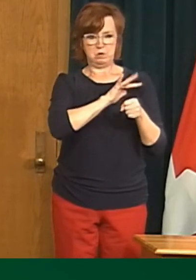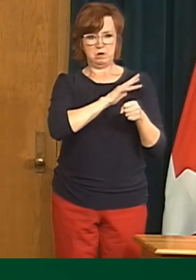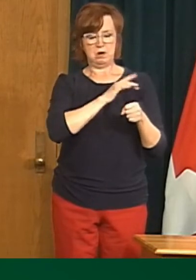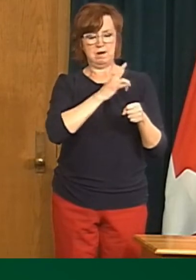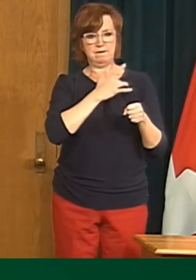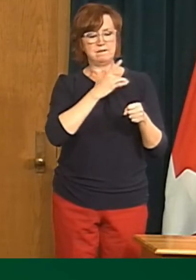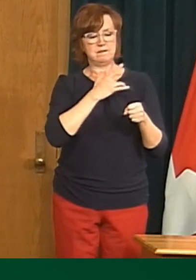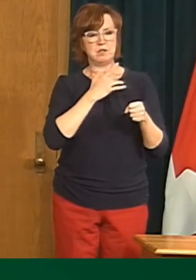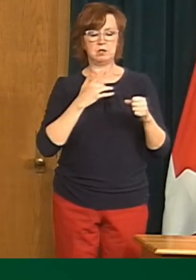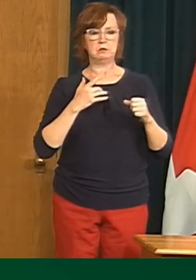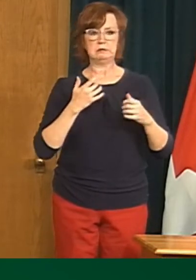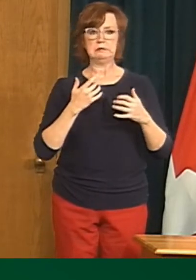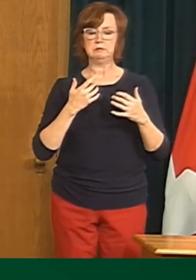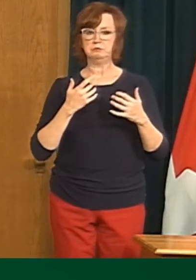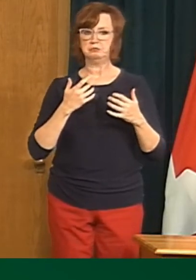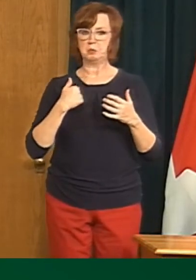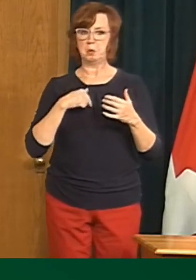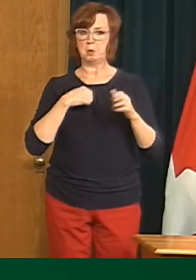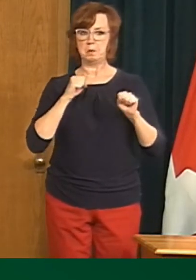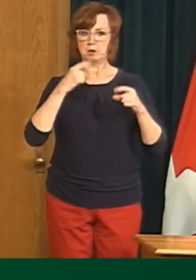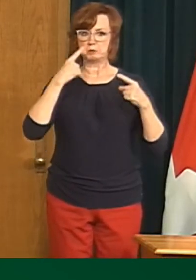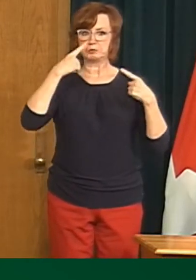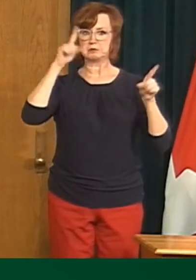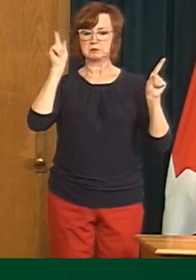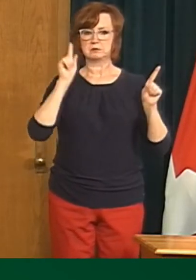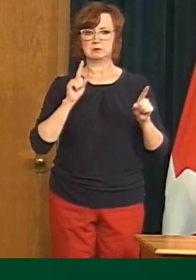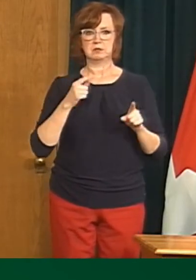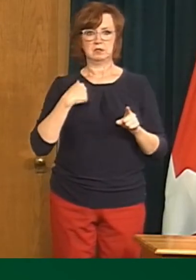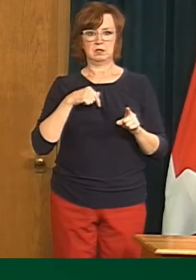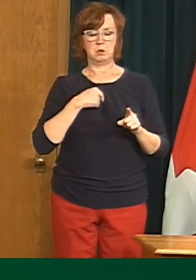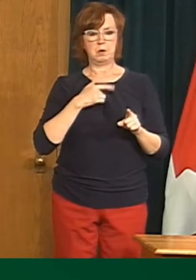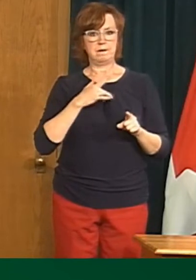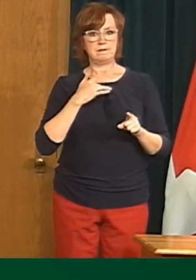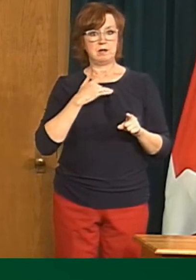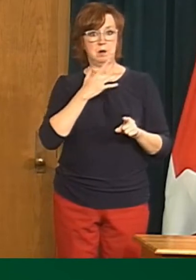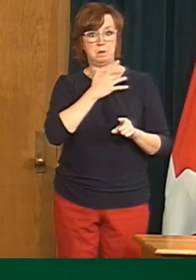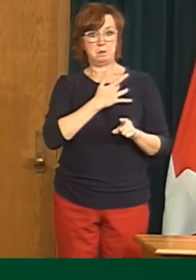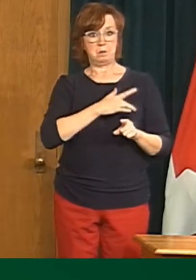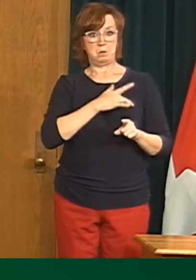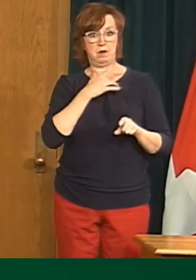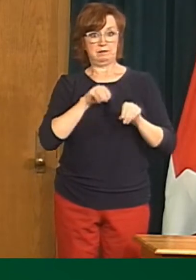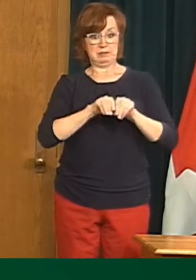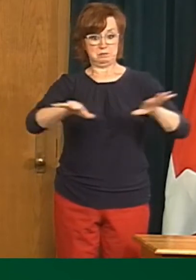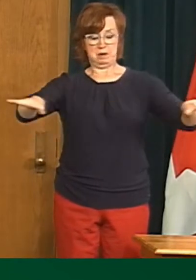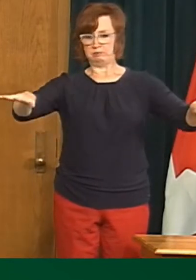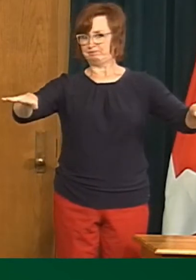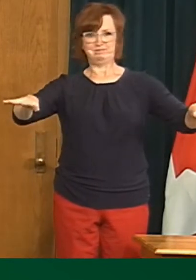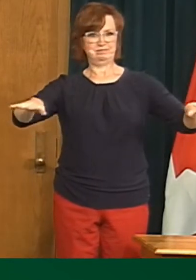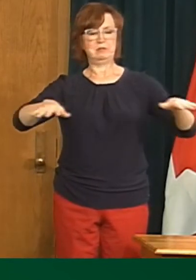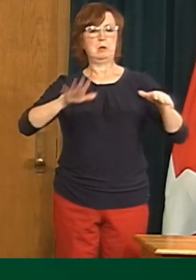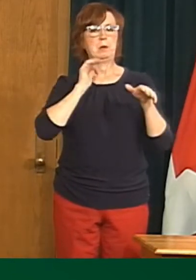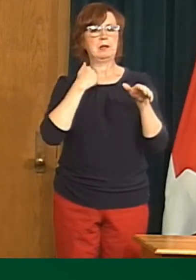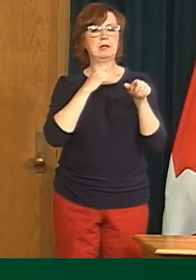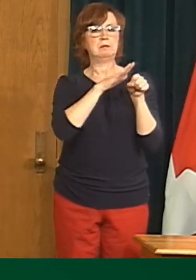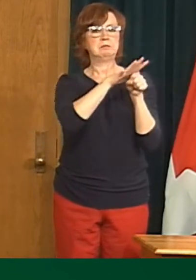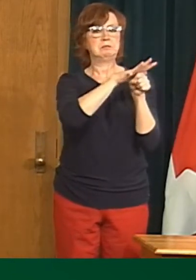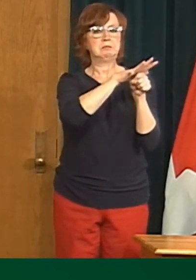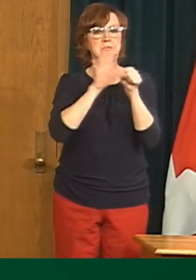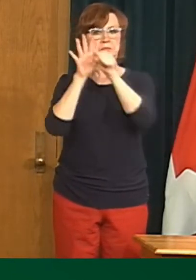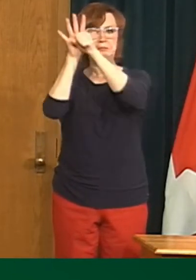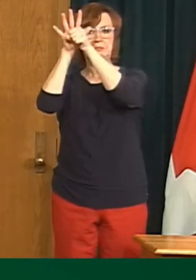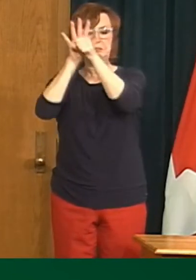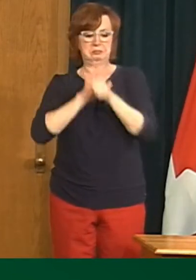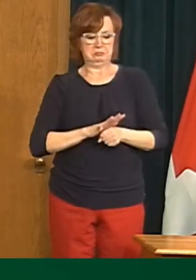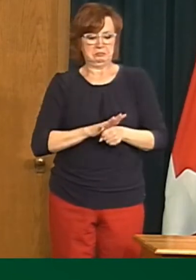can, we will not have a provincial pandemic. We will have these regional outbreaks that we need to ensure